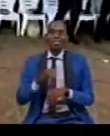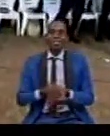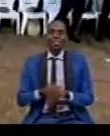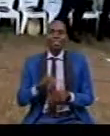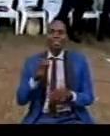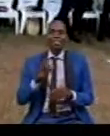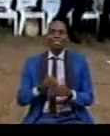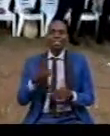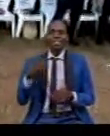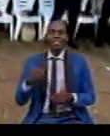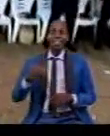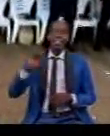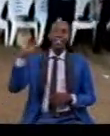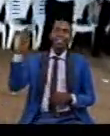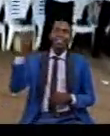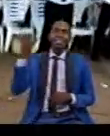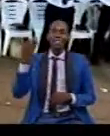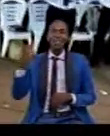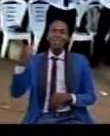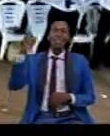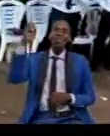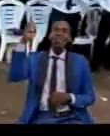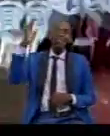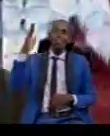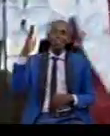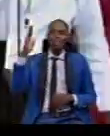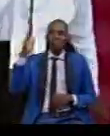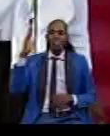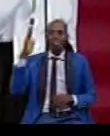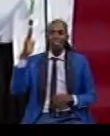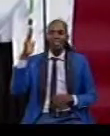the decision, and you are on radio or you are on television.